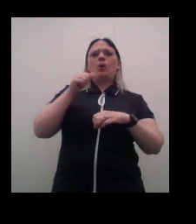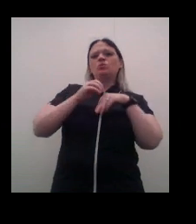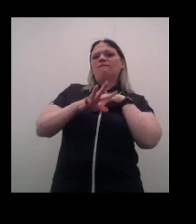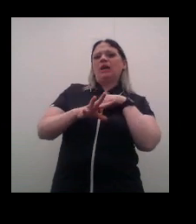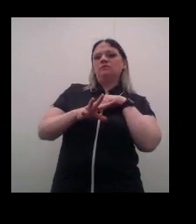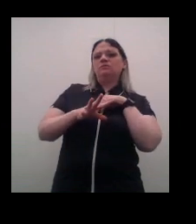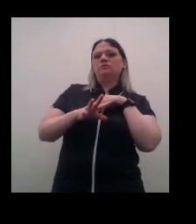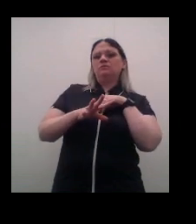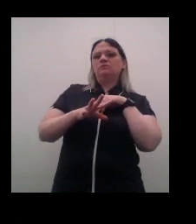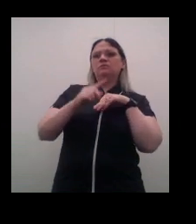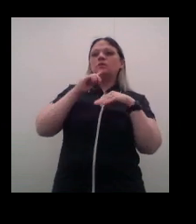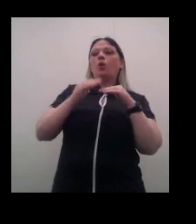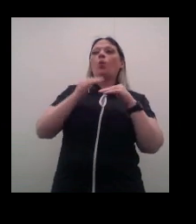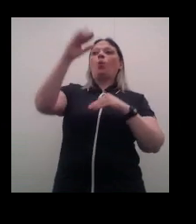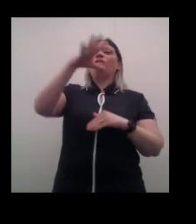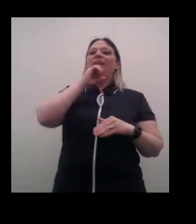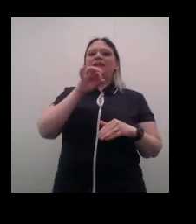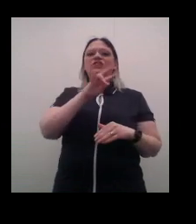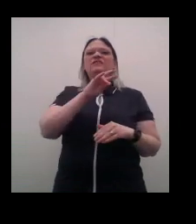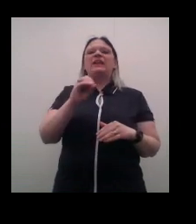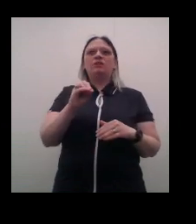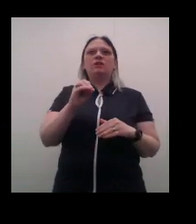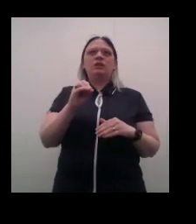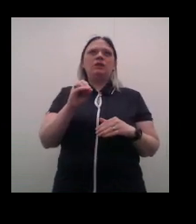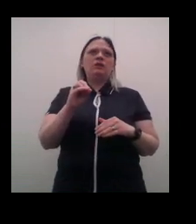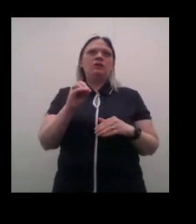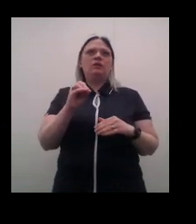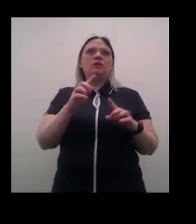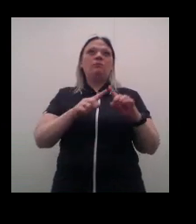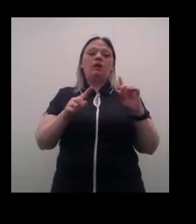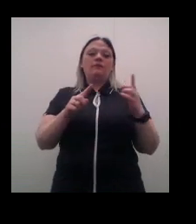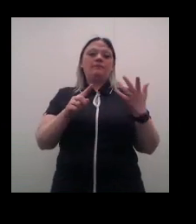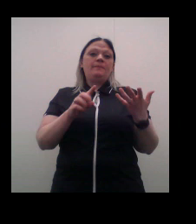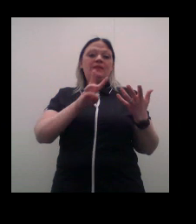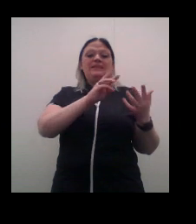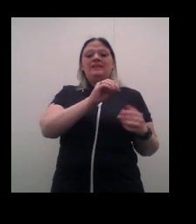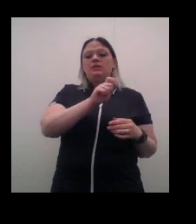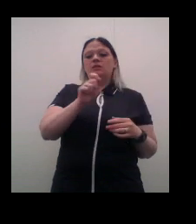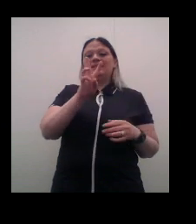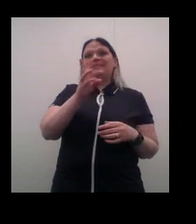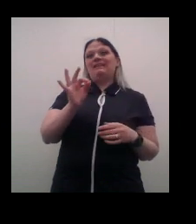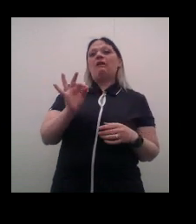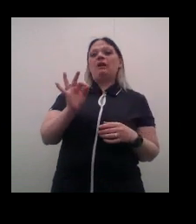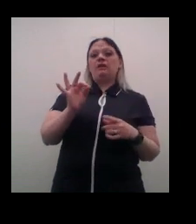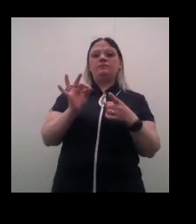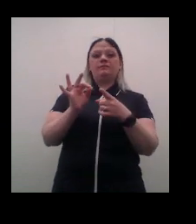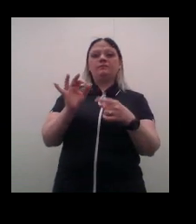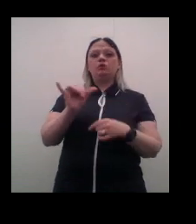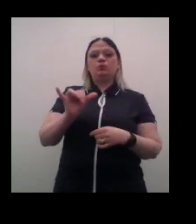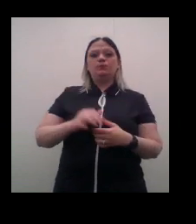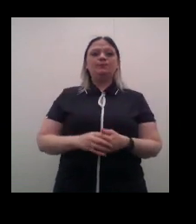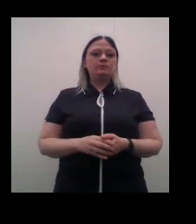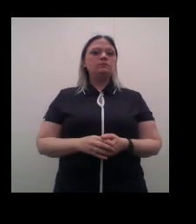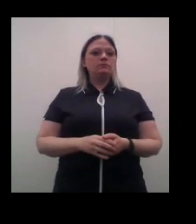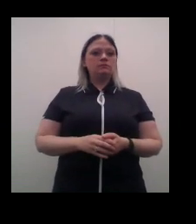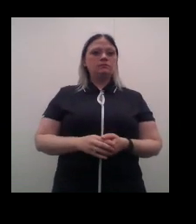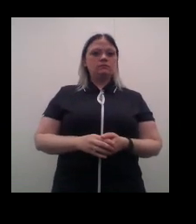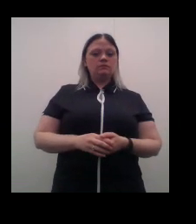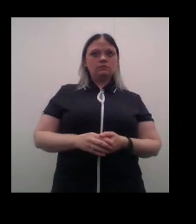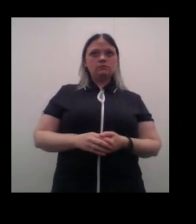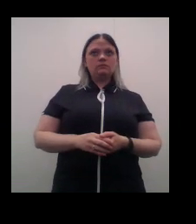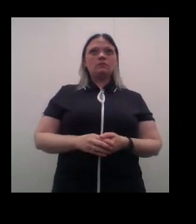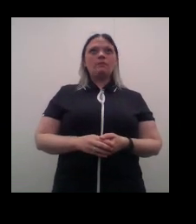this are over the age of 70 primarily, but even the 60 to 69 category. Mortality data